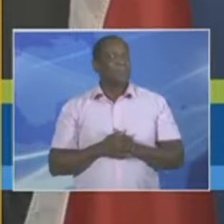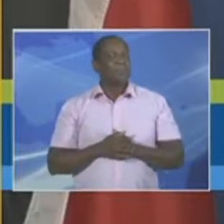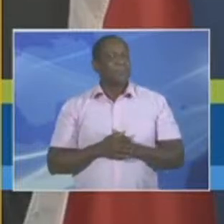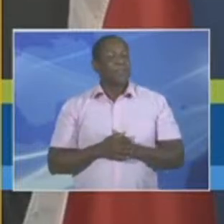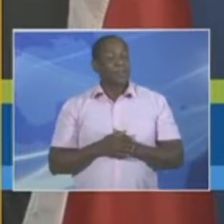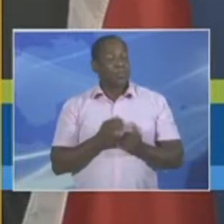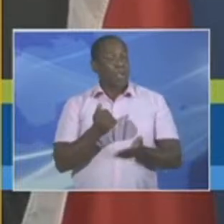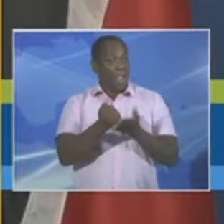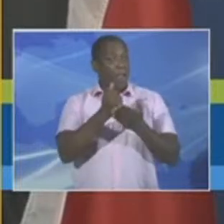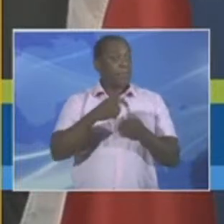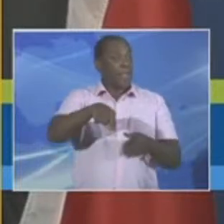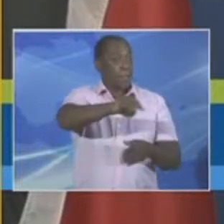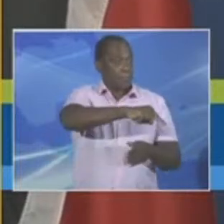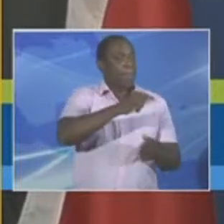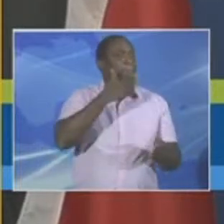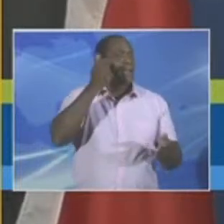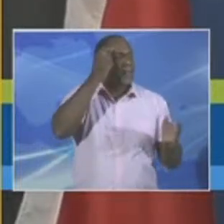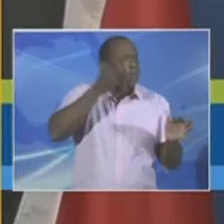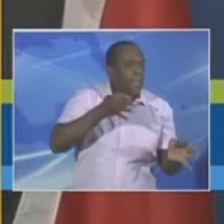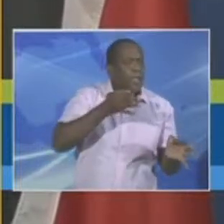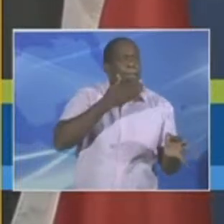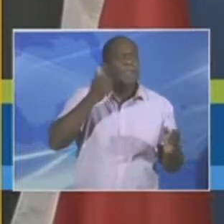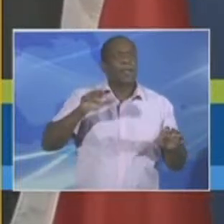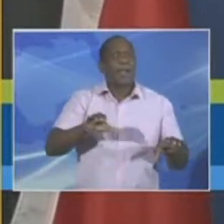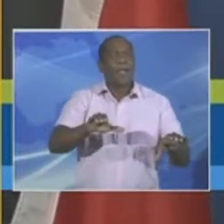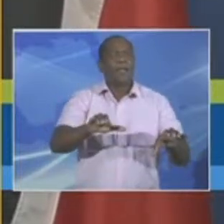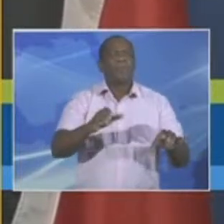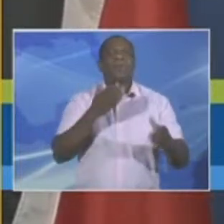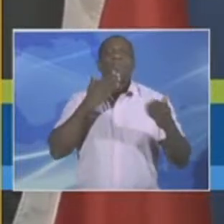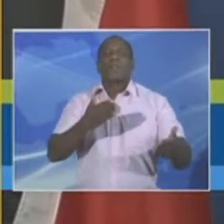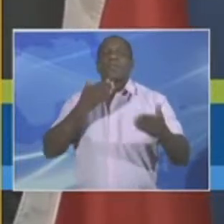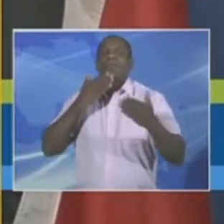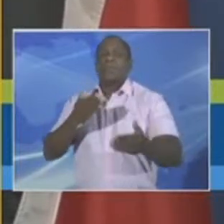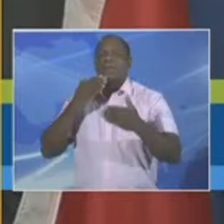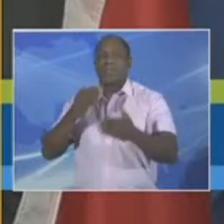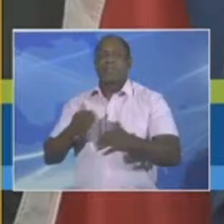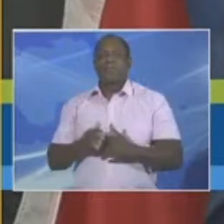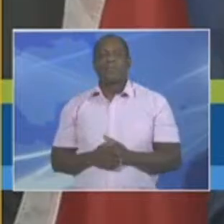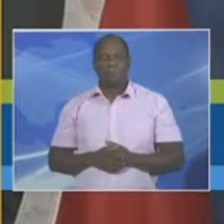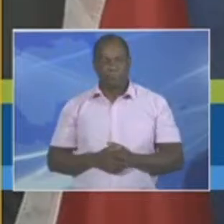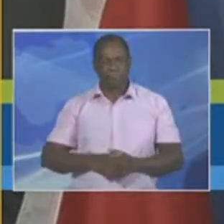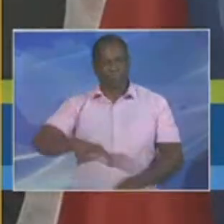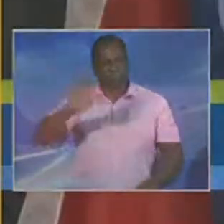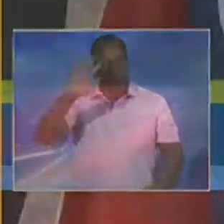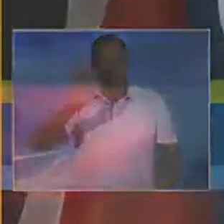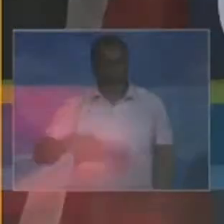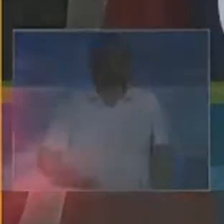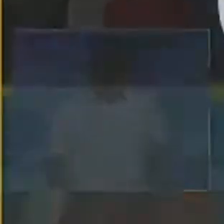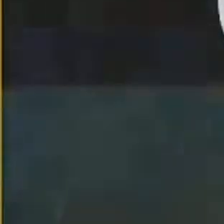able to perform well during a pandemic. Thank you all very much for staying the course. Thank you.